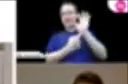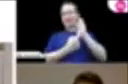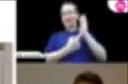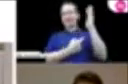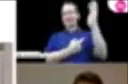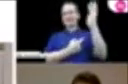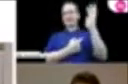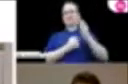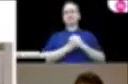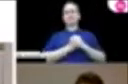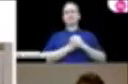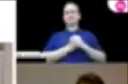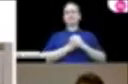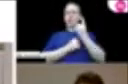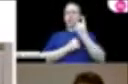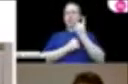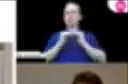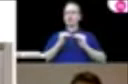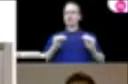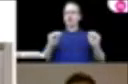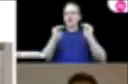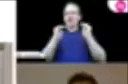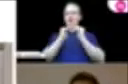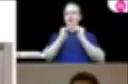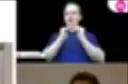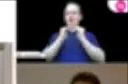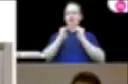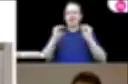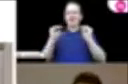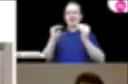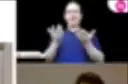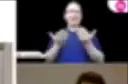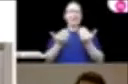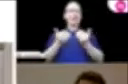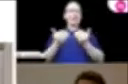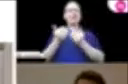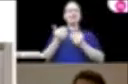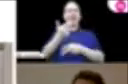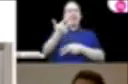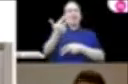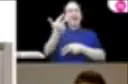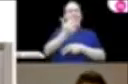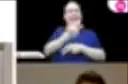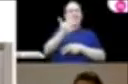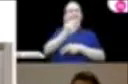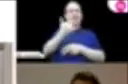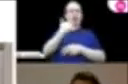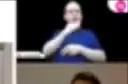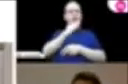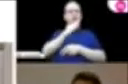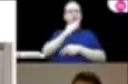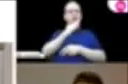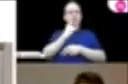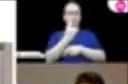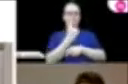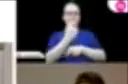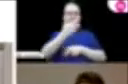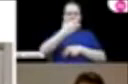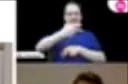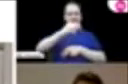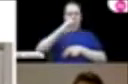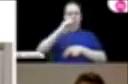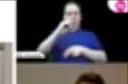going to be starting on the first floor now, explores the 1800s. And this was a time of immense social